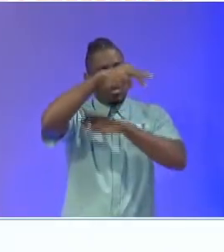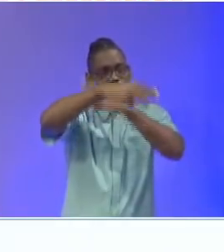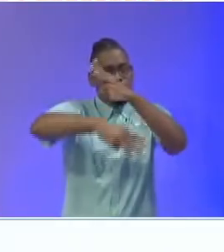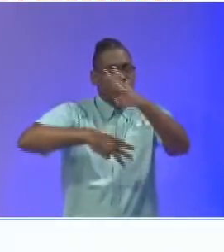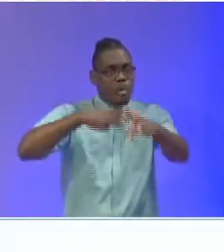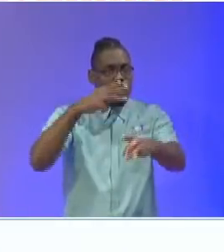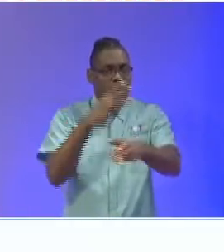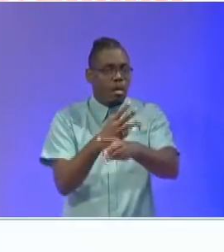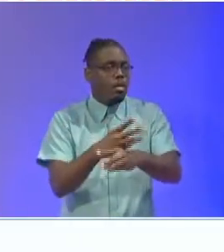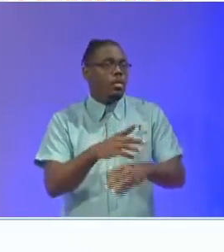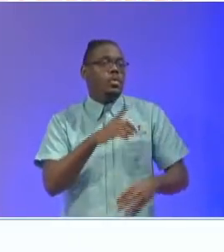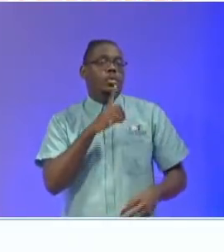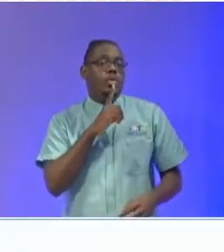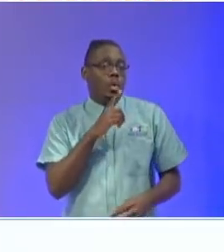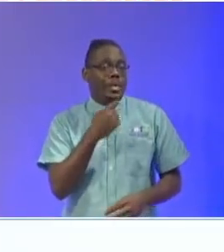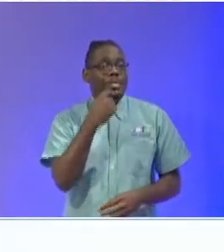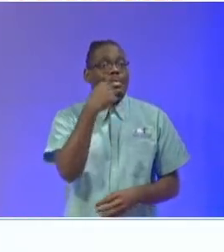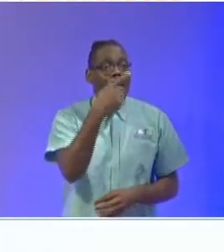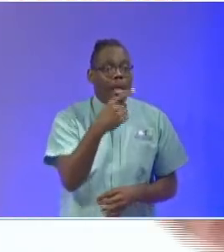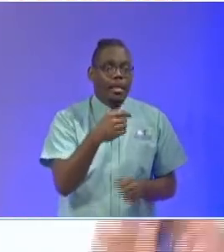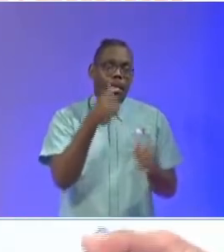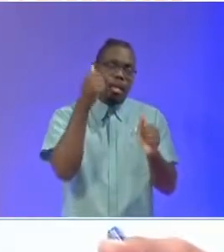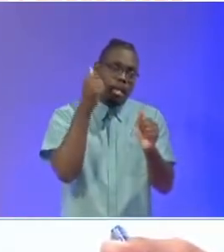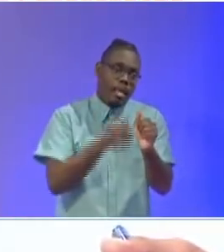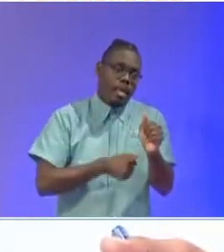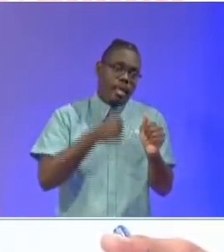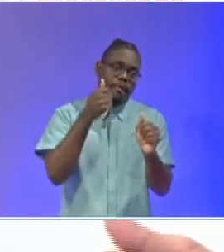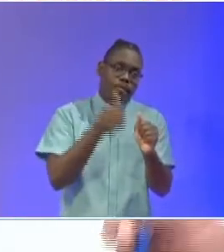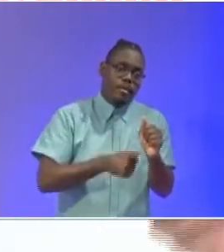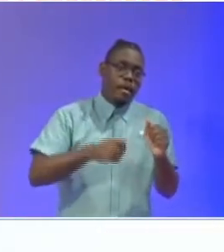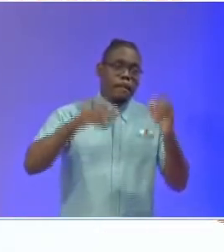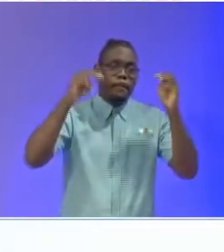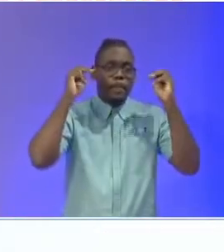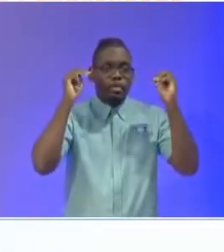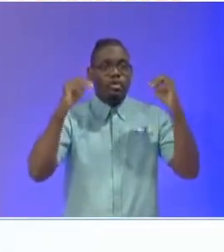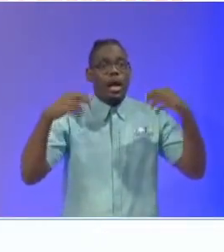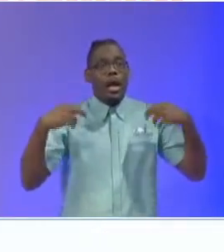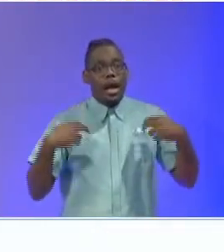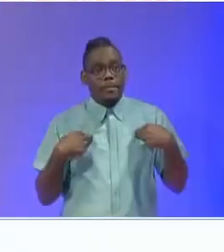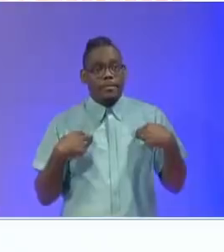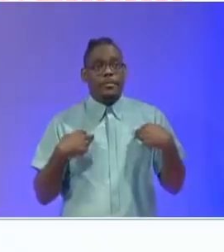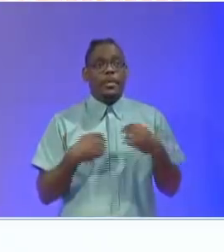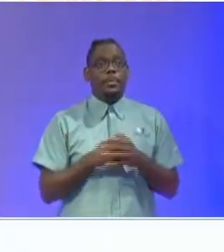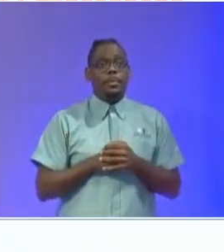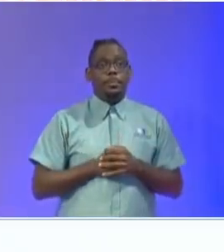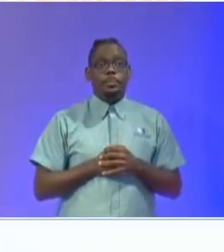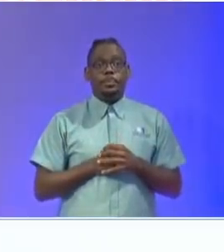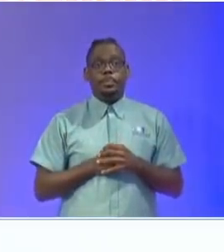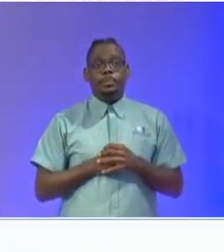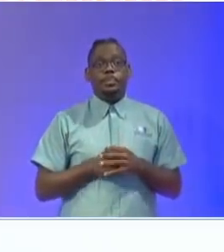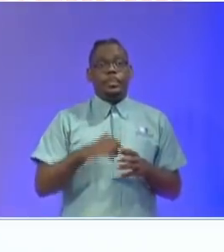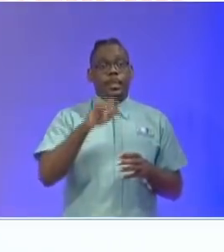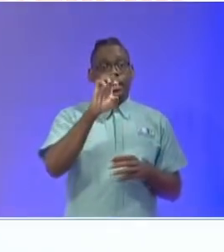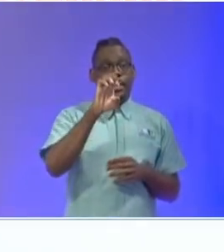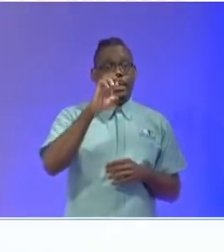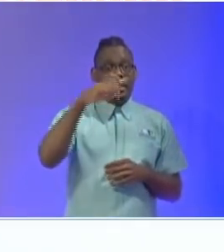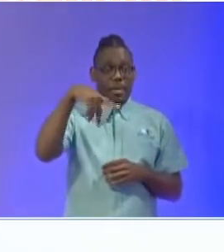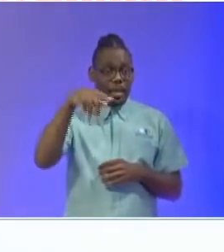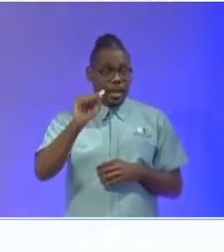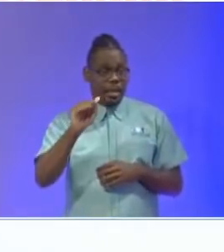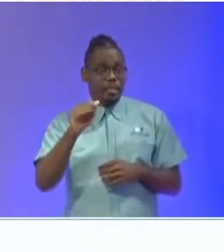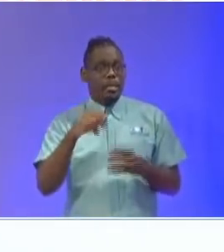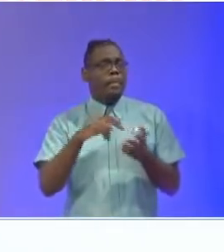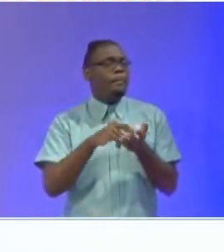ministry has something called a EPA, EPA, Employment